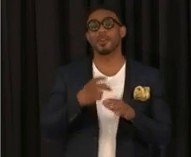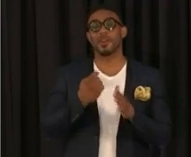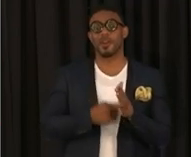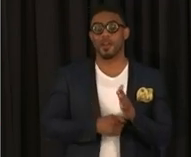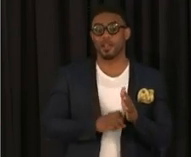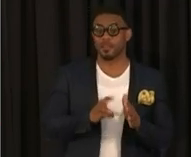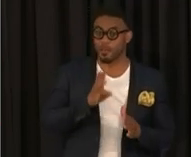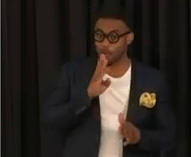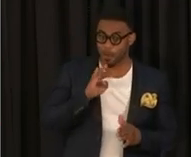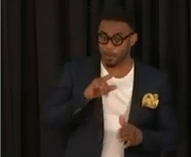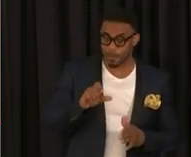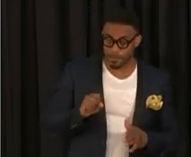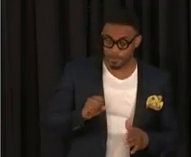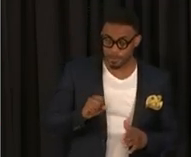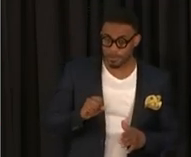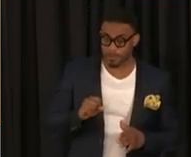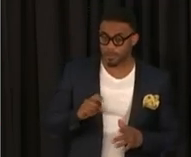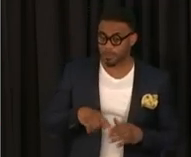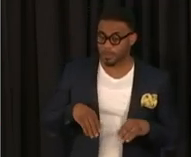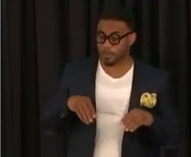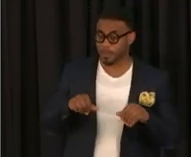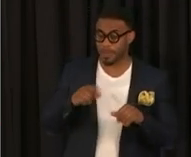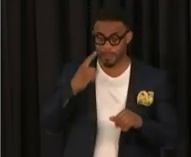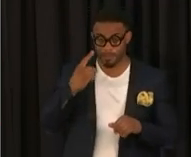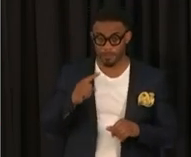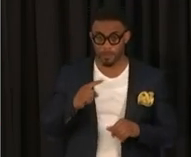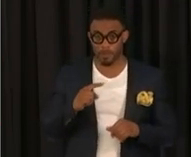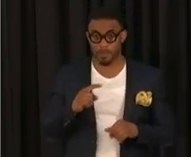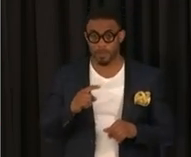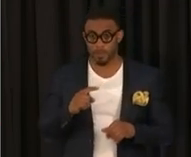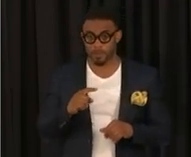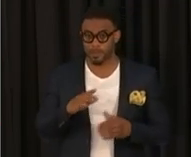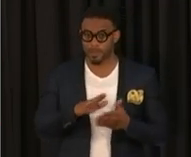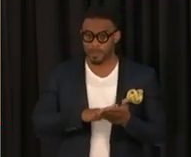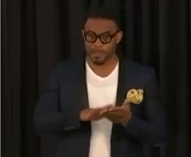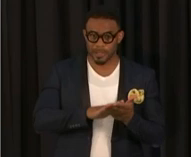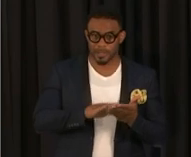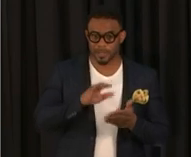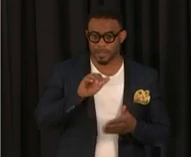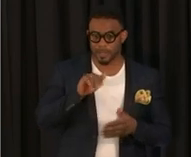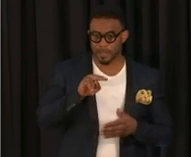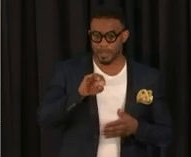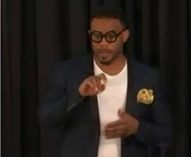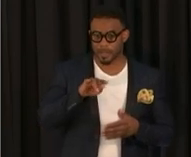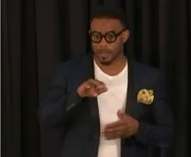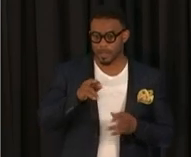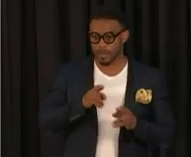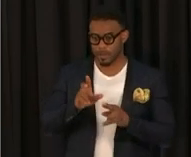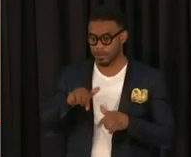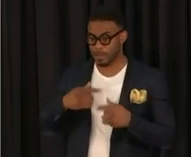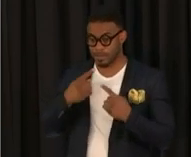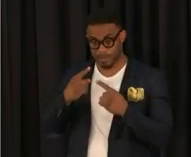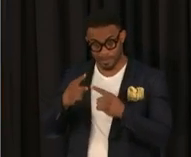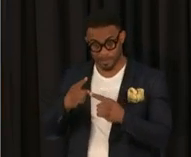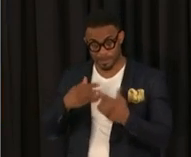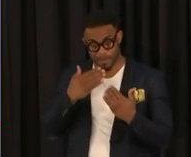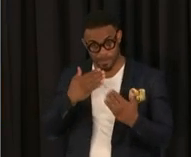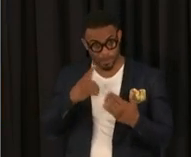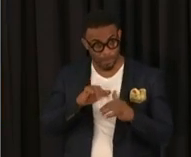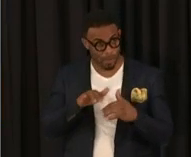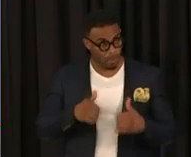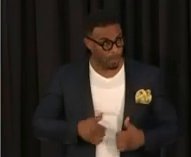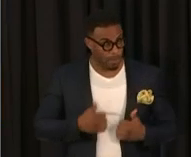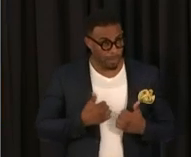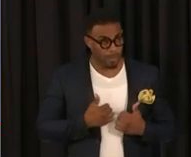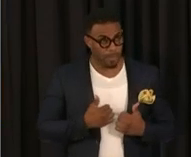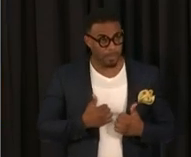increased cost of our water bills to pay for the cleaning up the Anacostia River, which has been very successful, and thank you to